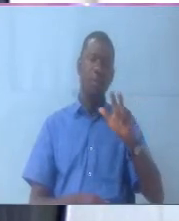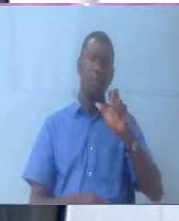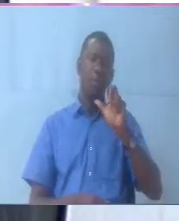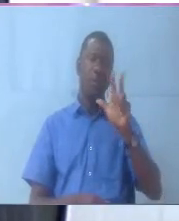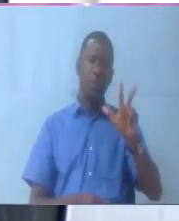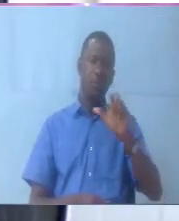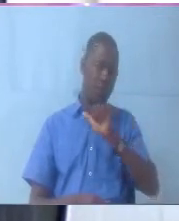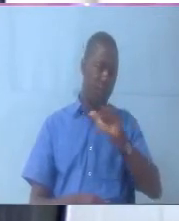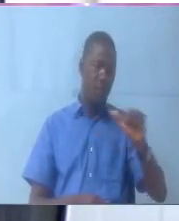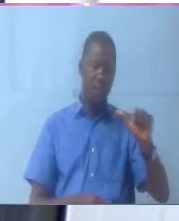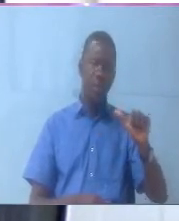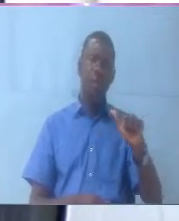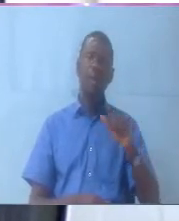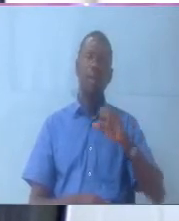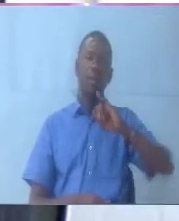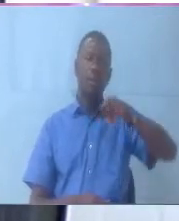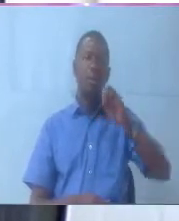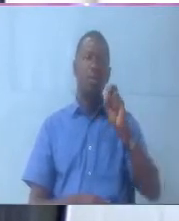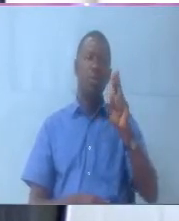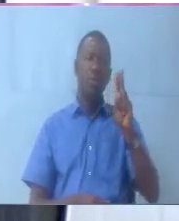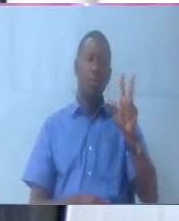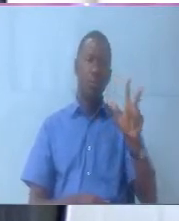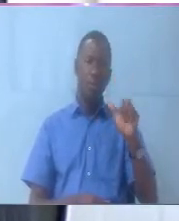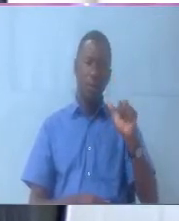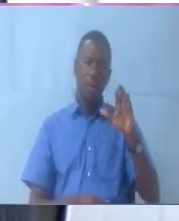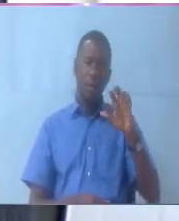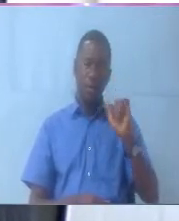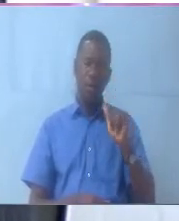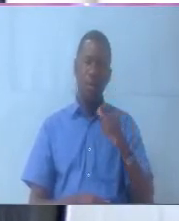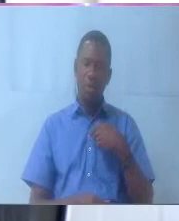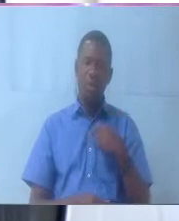abuse of office. That